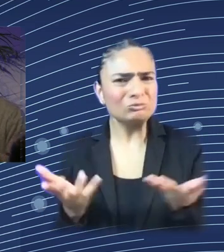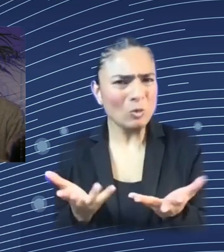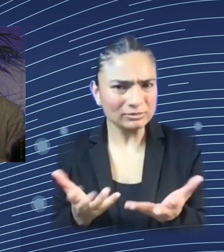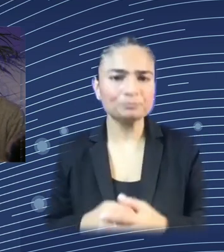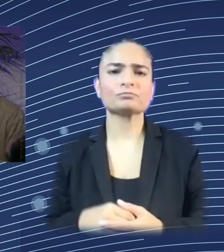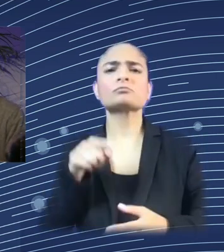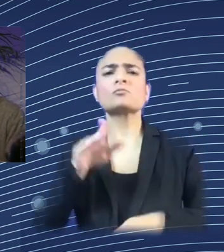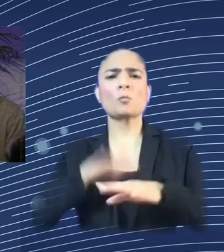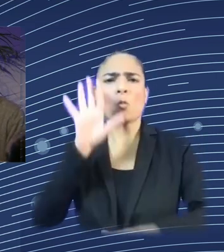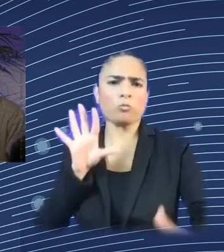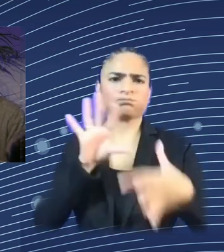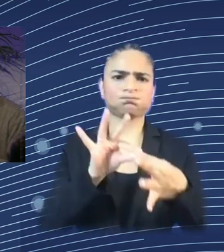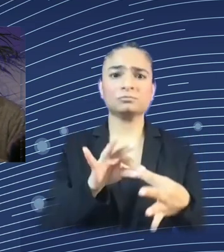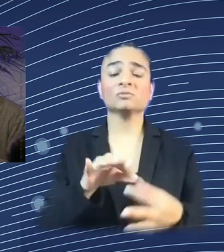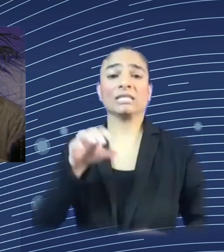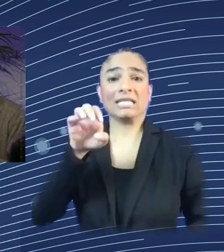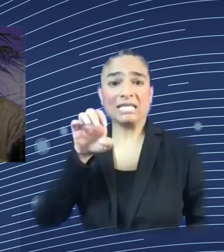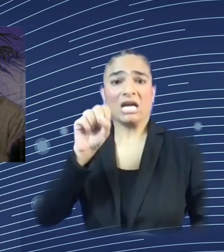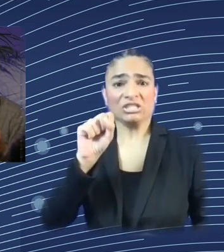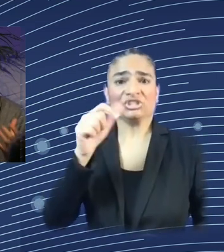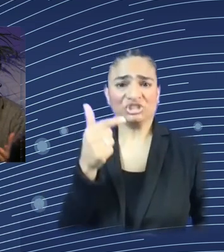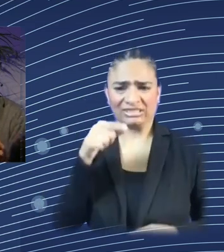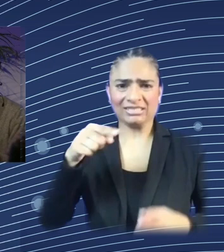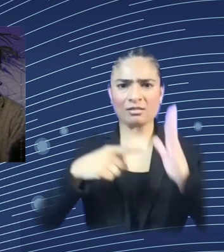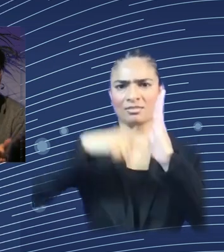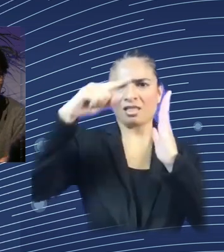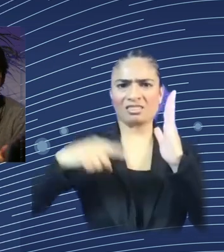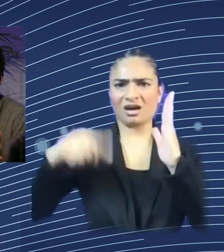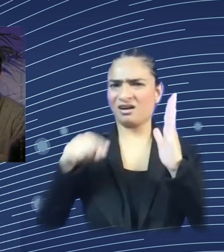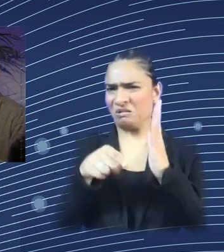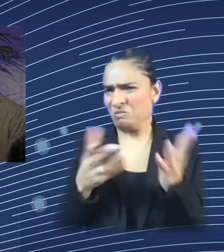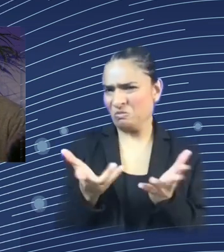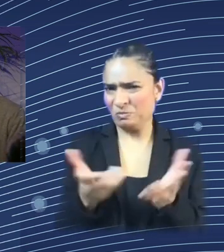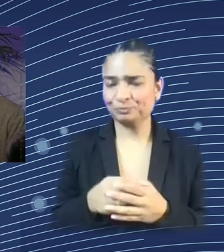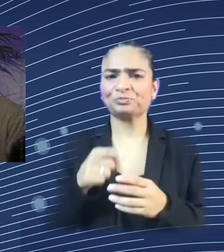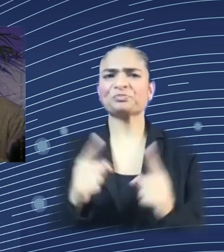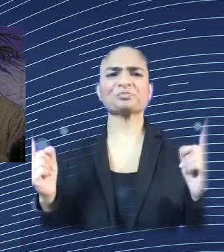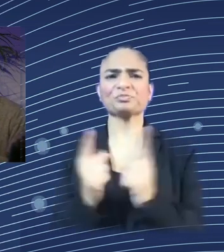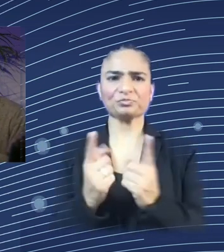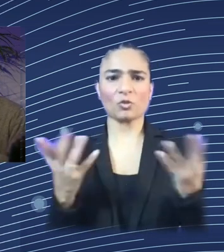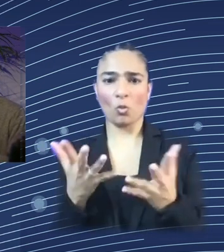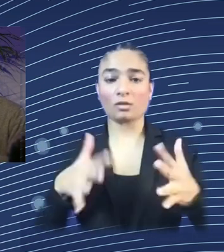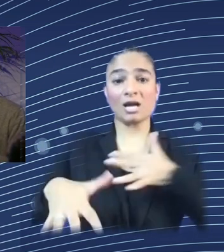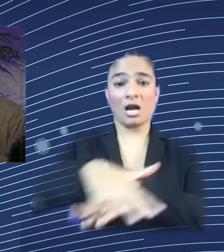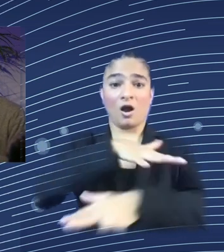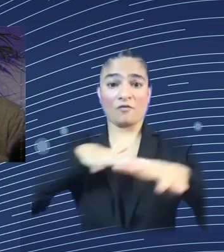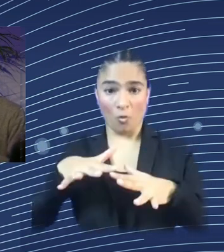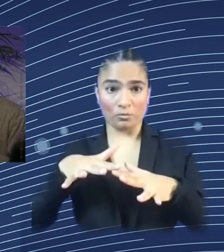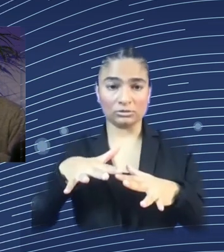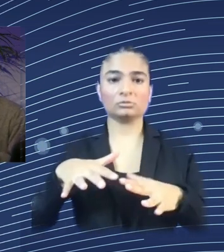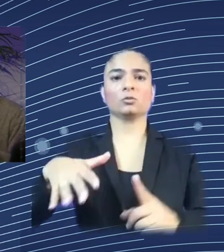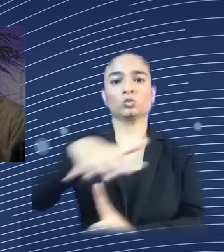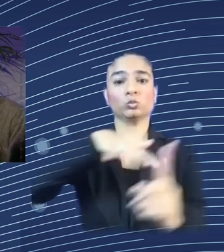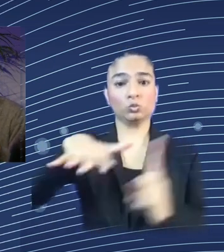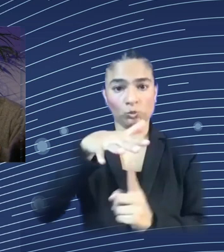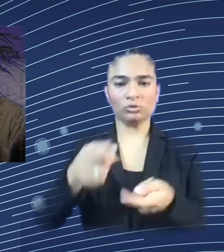injuries occurring in a company. Governance data can be related to board diversity, for example. Next slide. So why